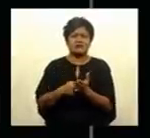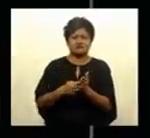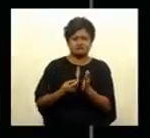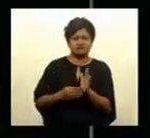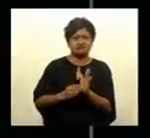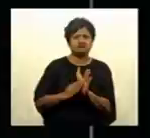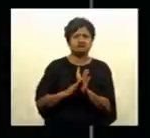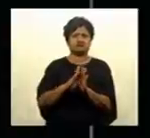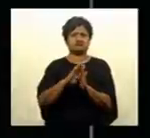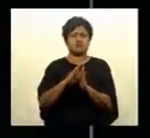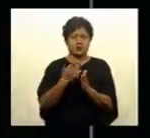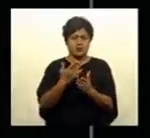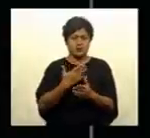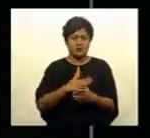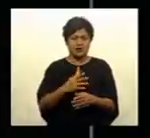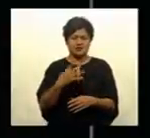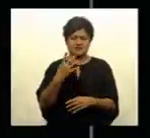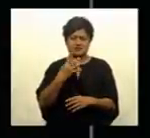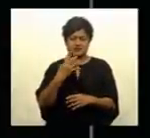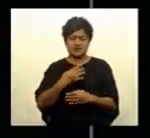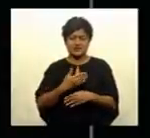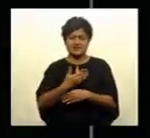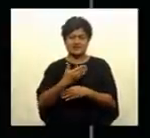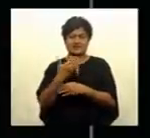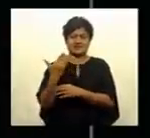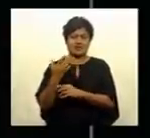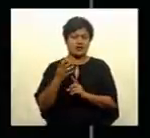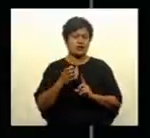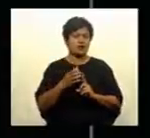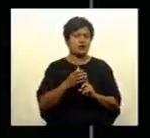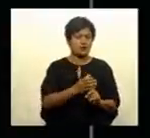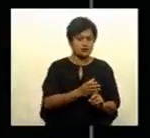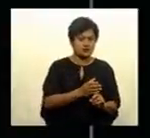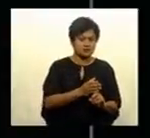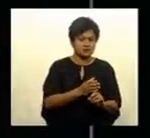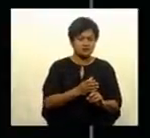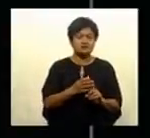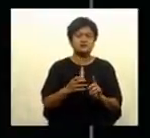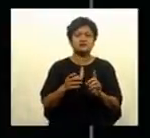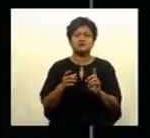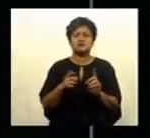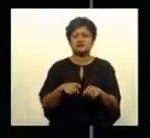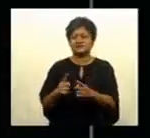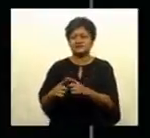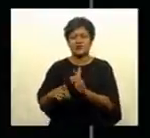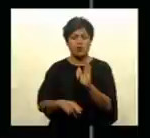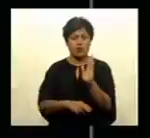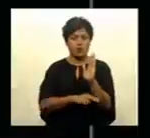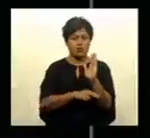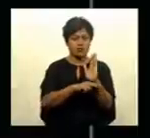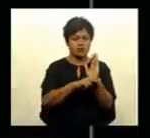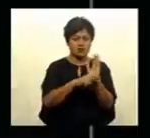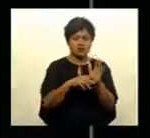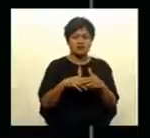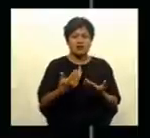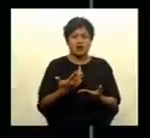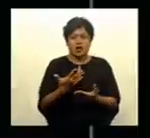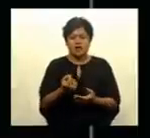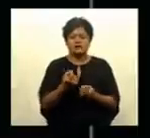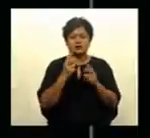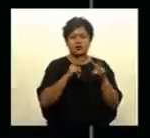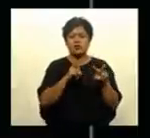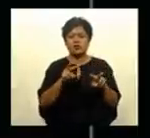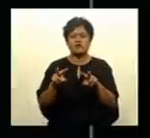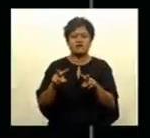their 14-day mandatory quarantine in designated hotels look for a temporary home. The Bayshore